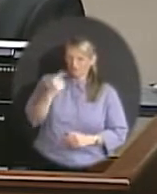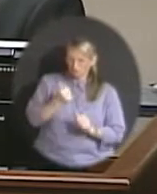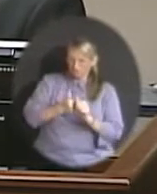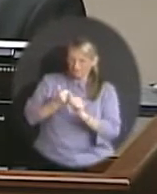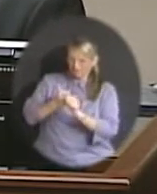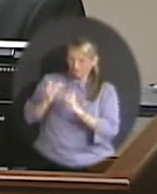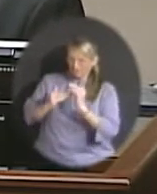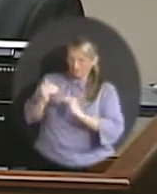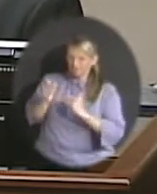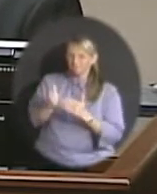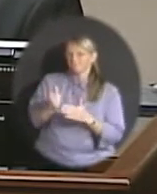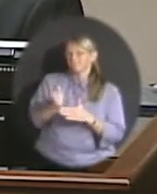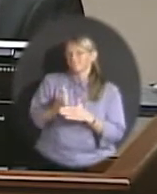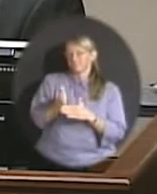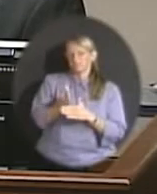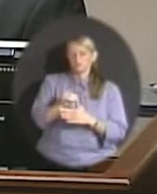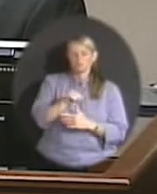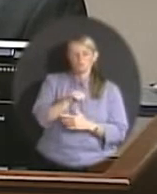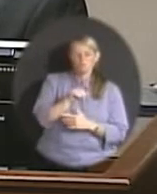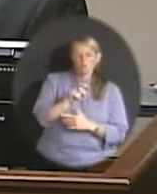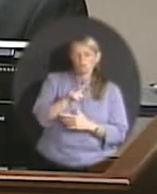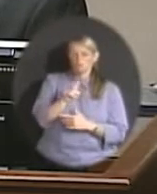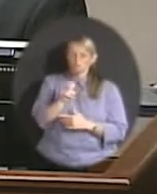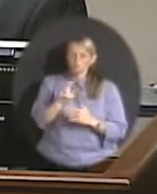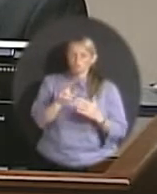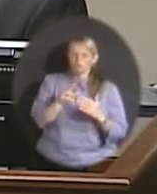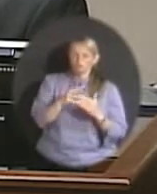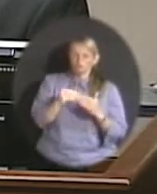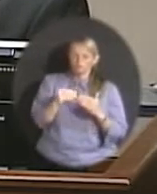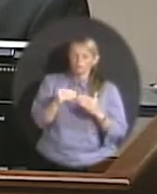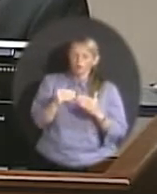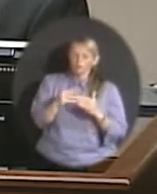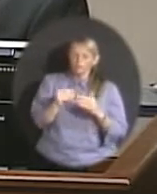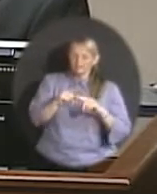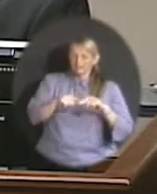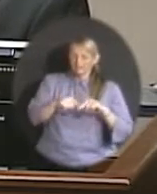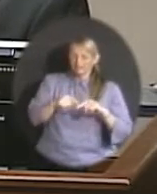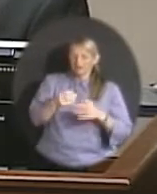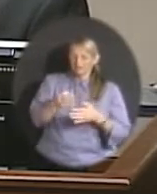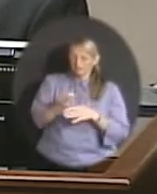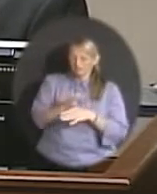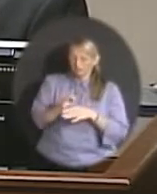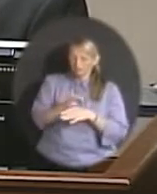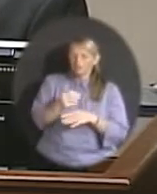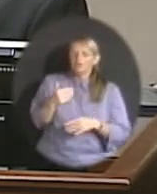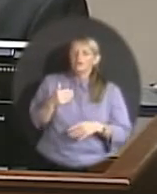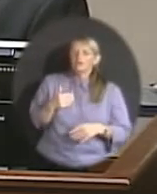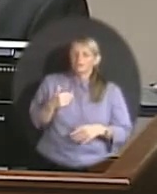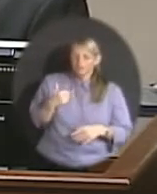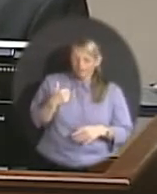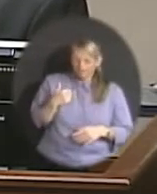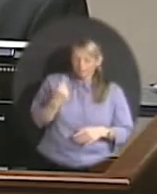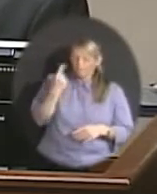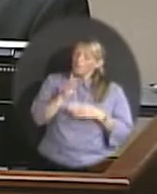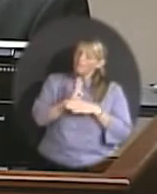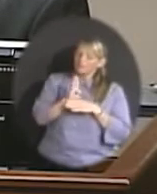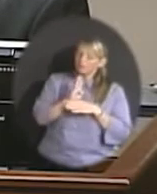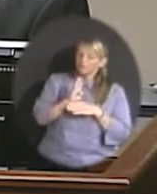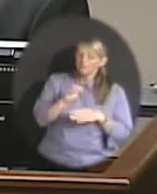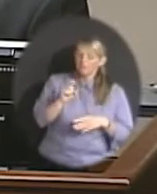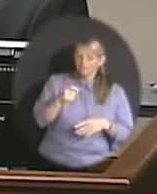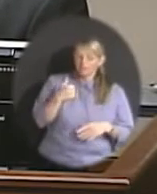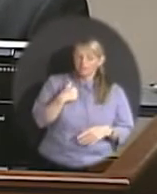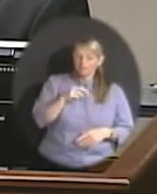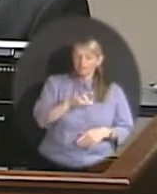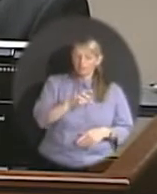$200, depending on their function. Like any petty cash at your businesses is, you have to have a receipt to hand